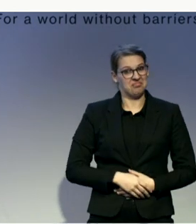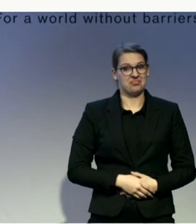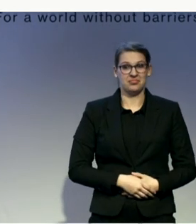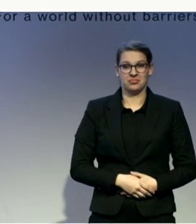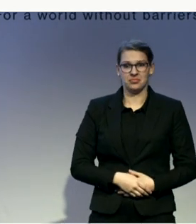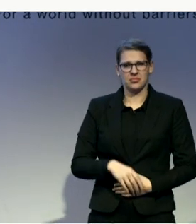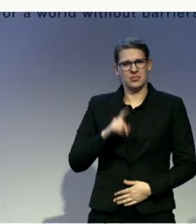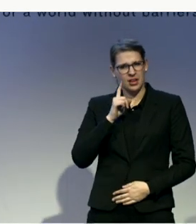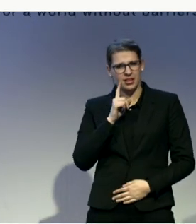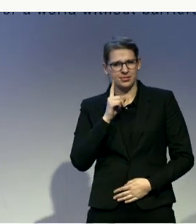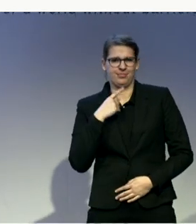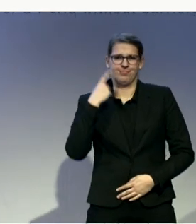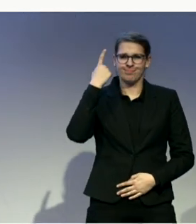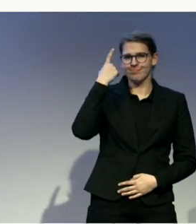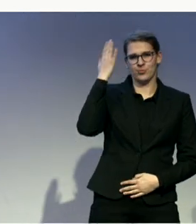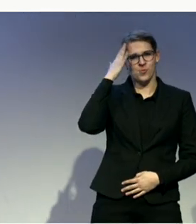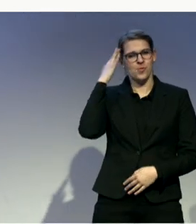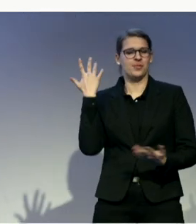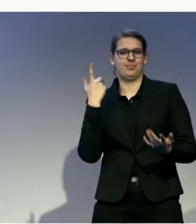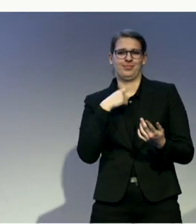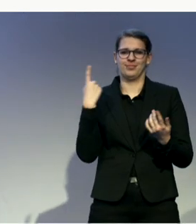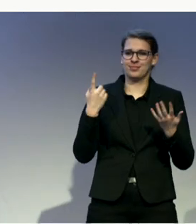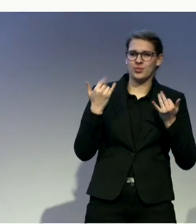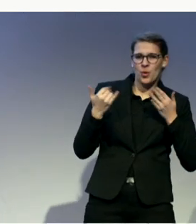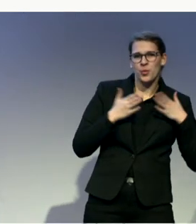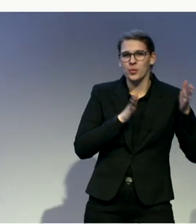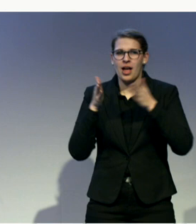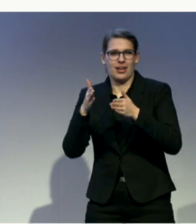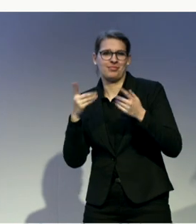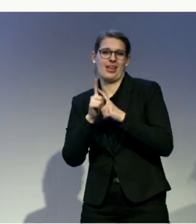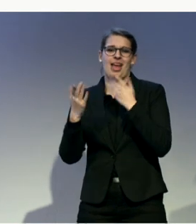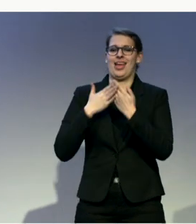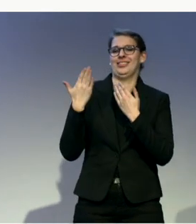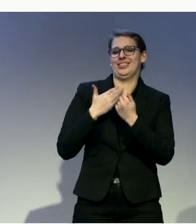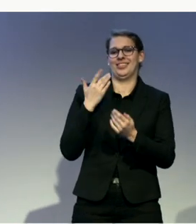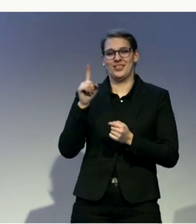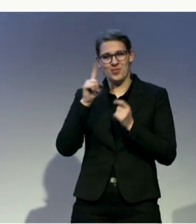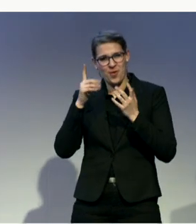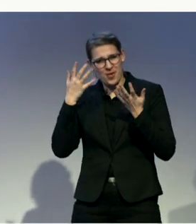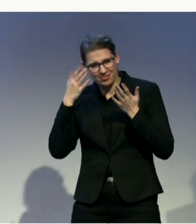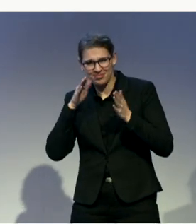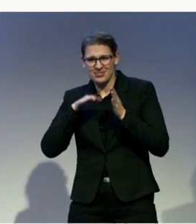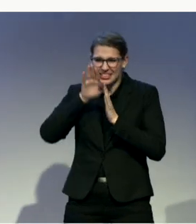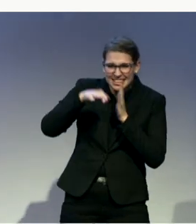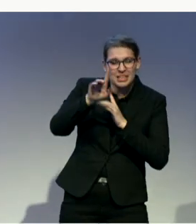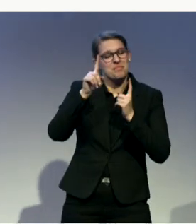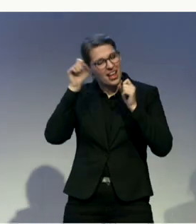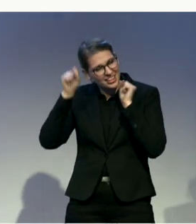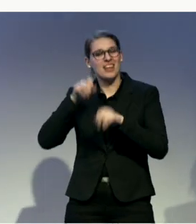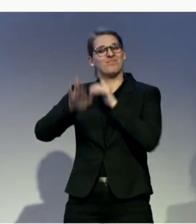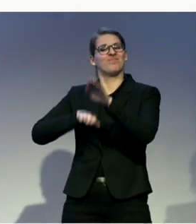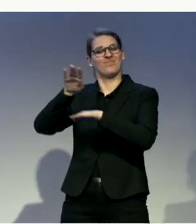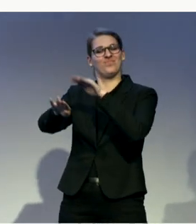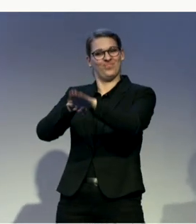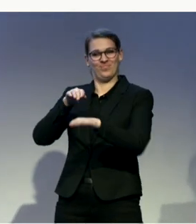way, but that doesn't mean that it's an impossible way. And it's very good to see that you have a practical model, and